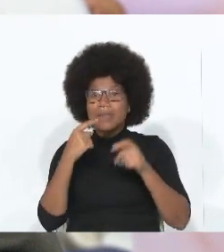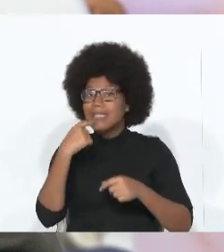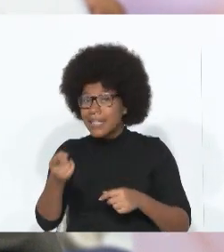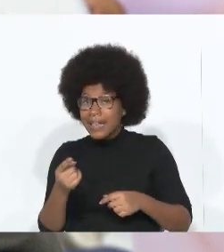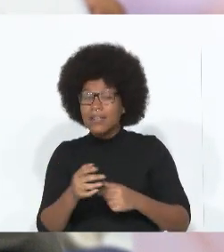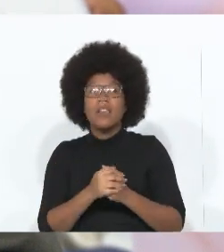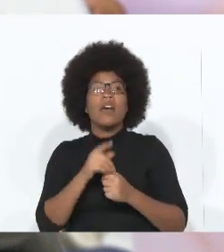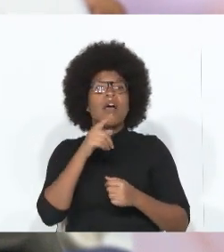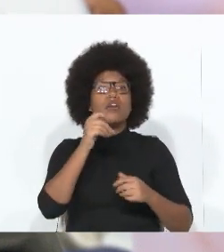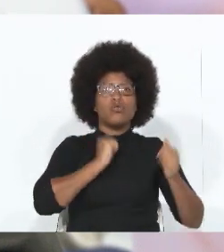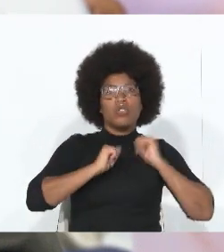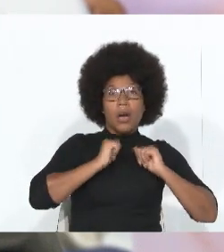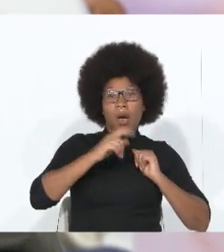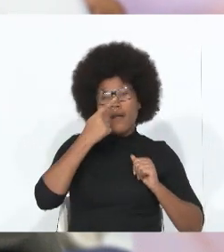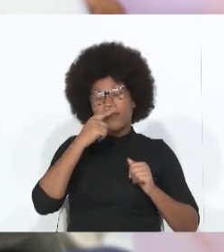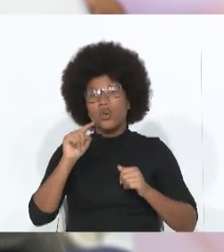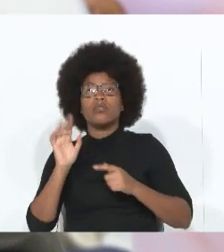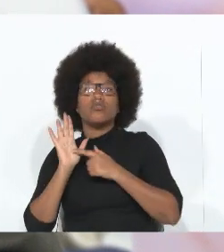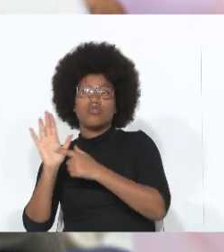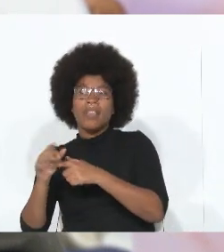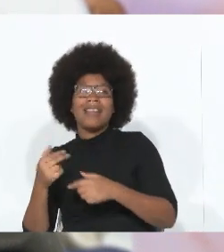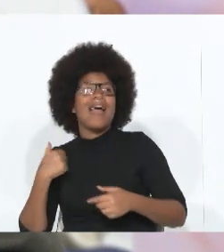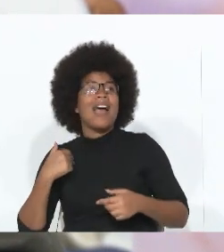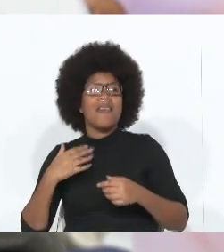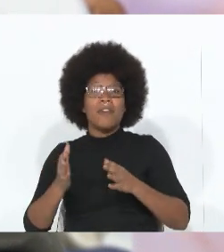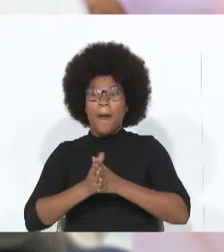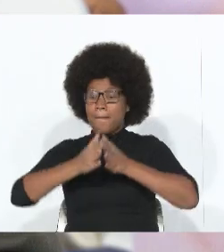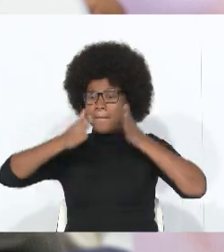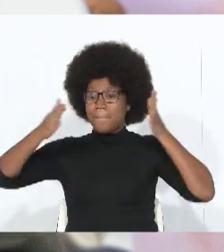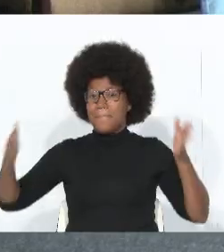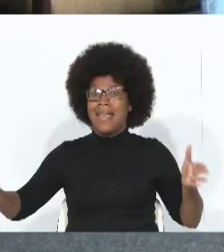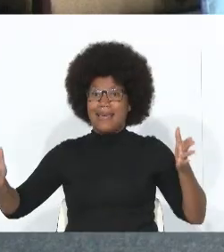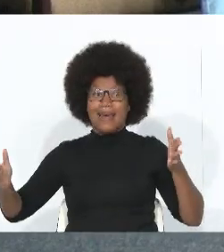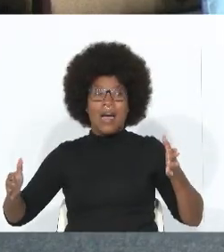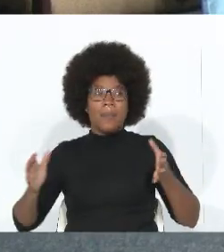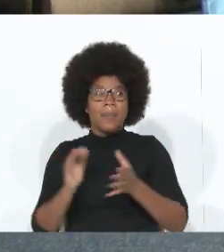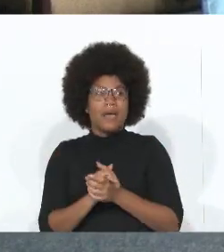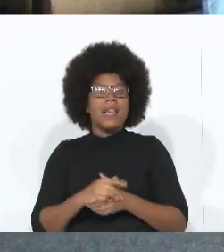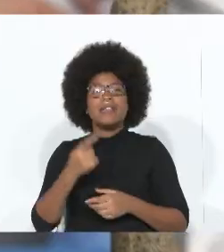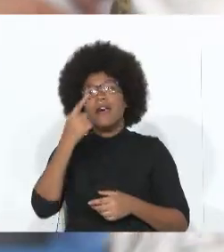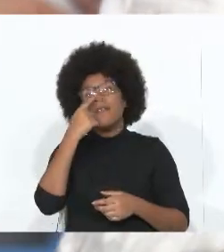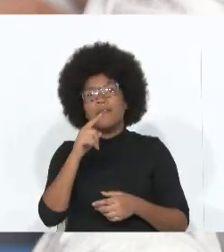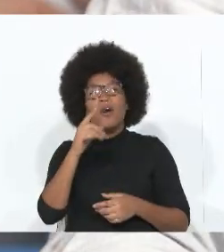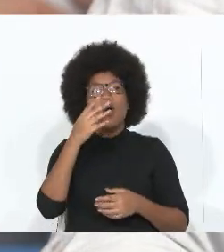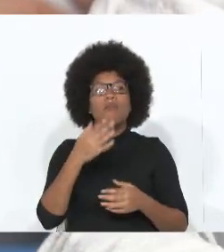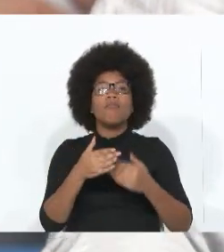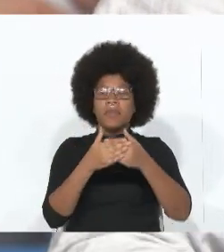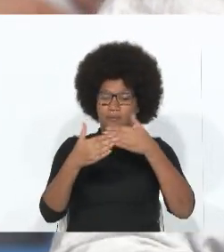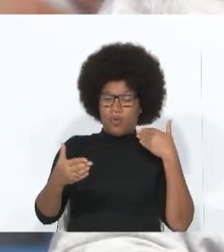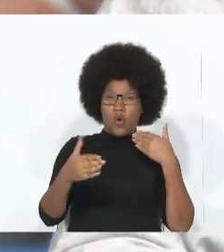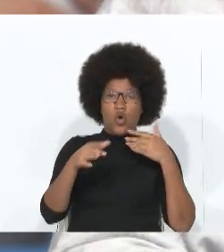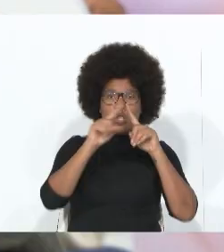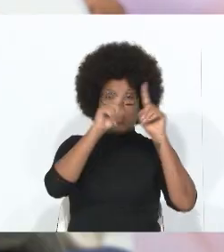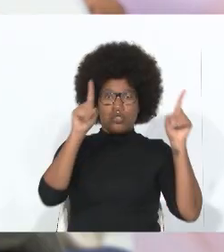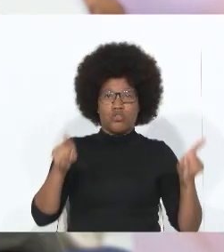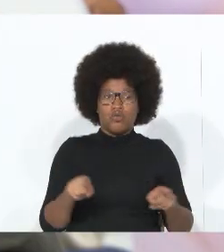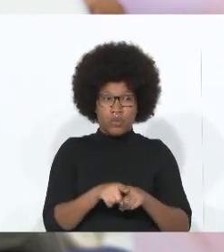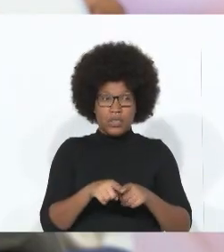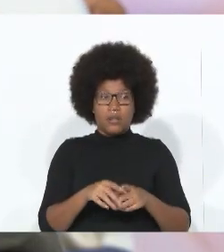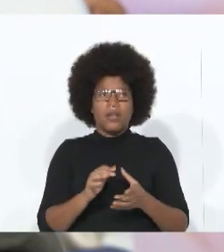There's a large gap for TV series. It's a 4-screen. Yes, it's not a 4-stage. It's a 4-screen. But using the